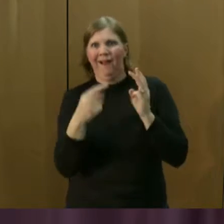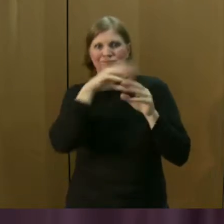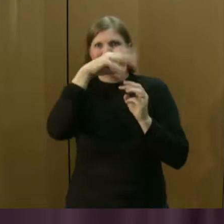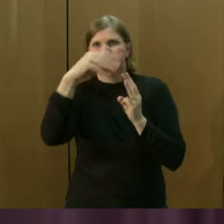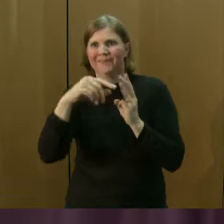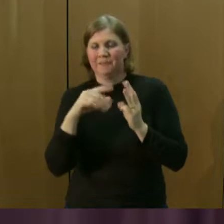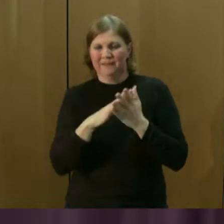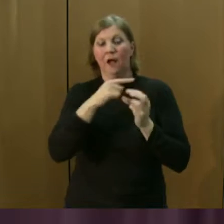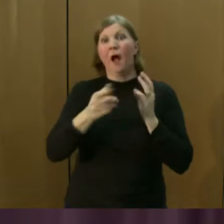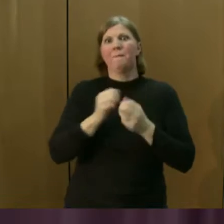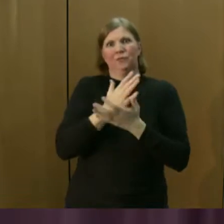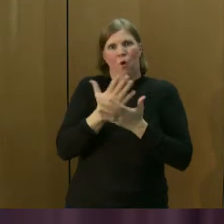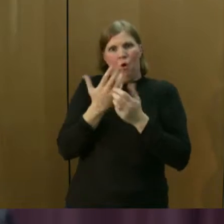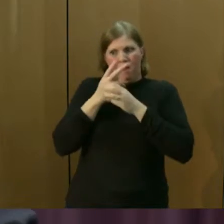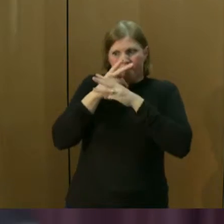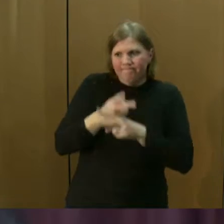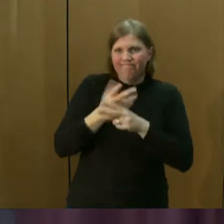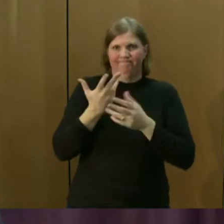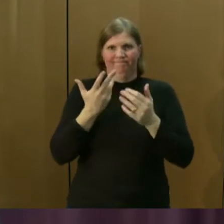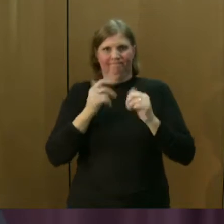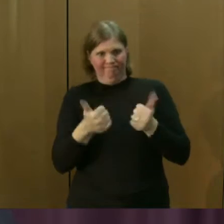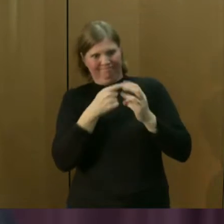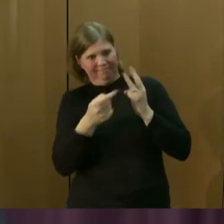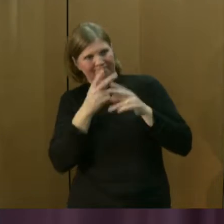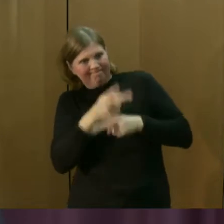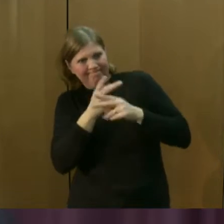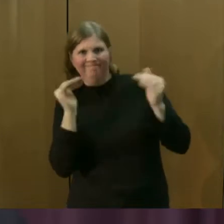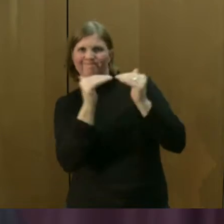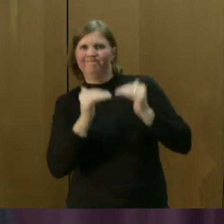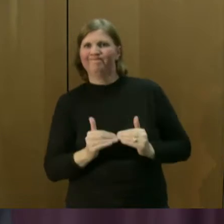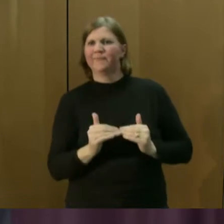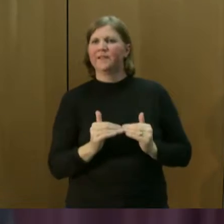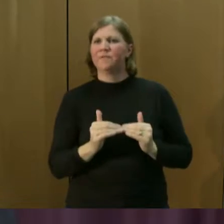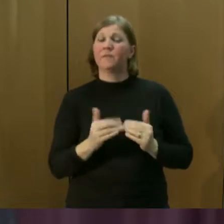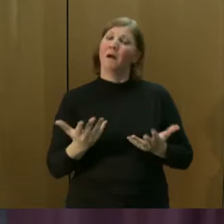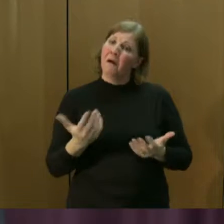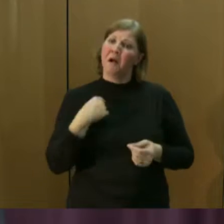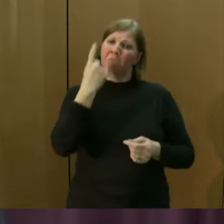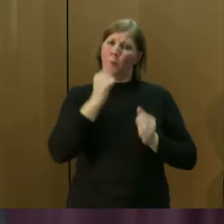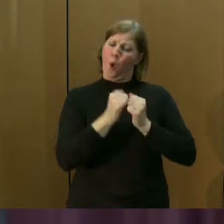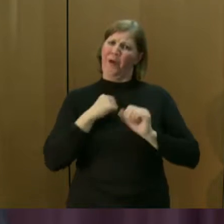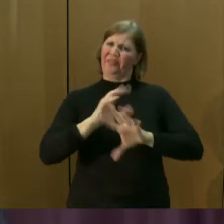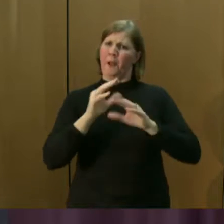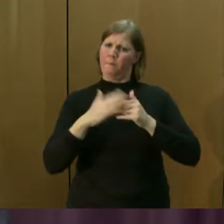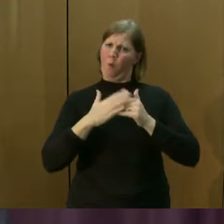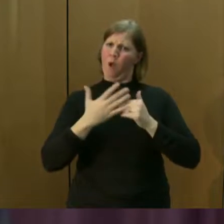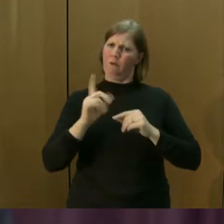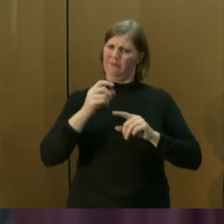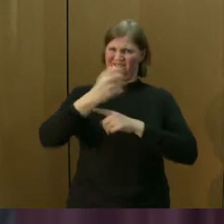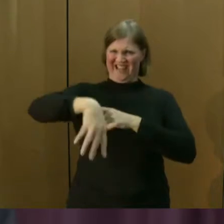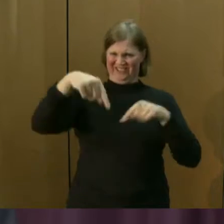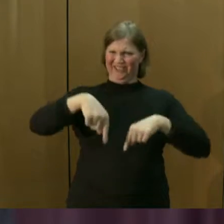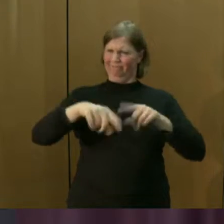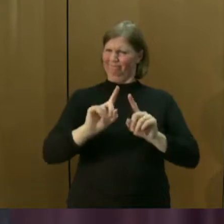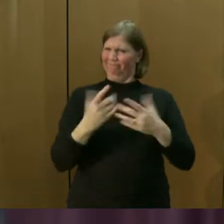Fringe. I guess it's worth saying a bit more about what the Fringe is now. Yes. It's a very large open